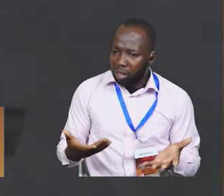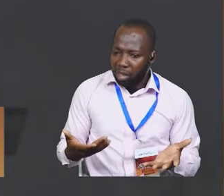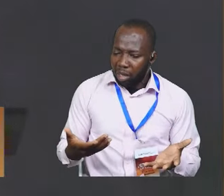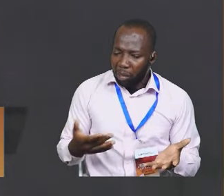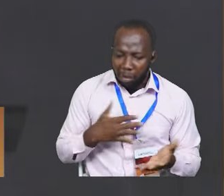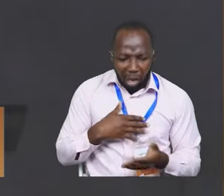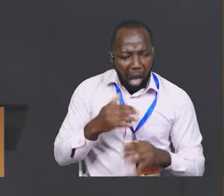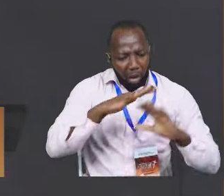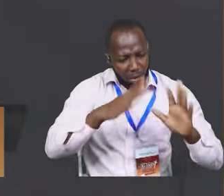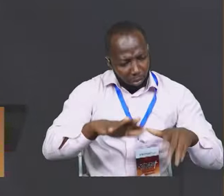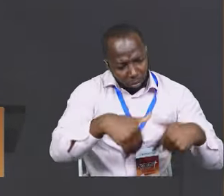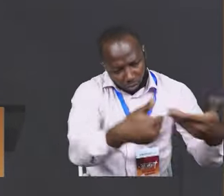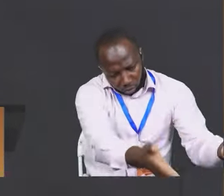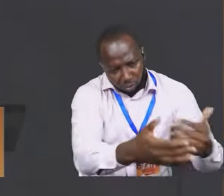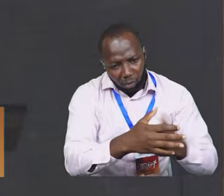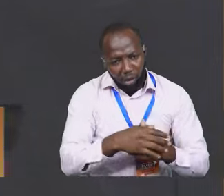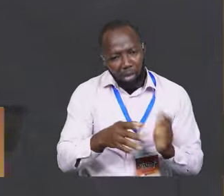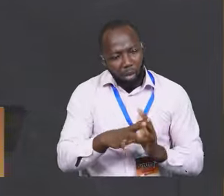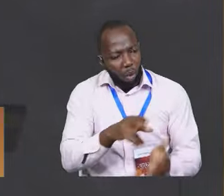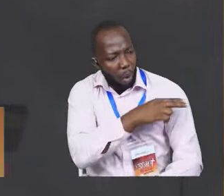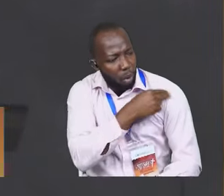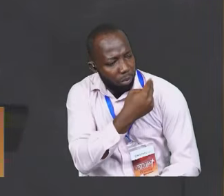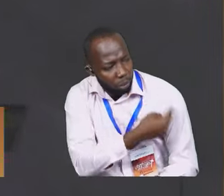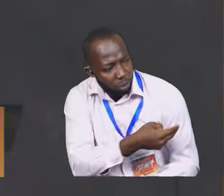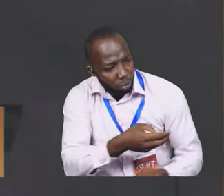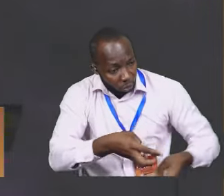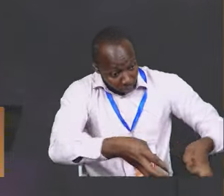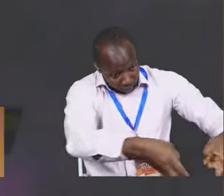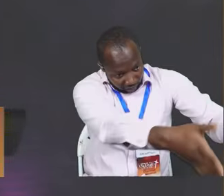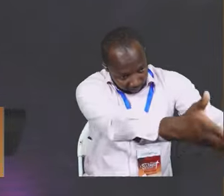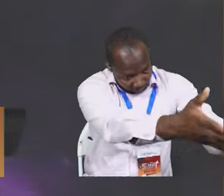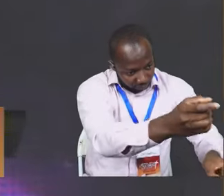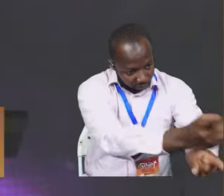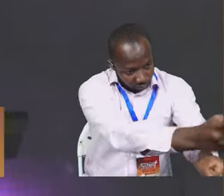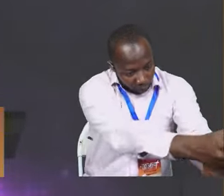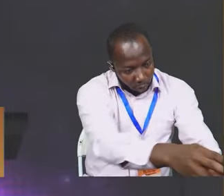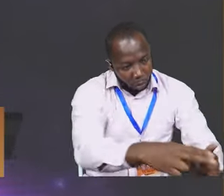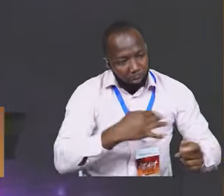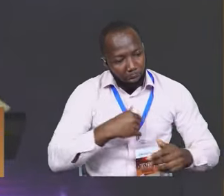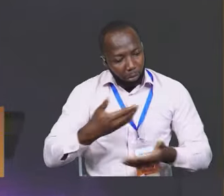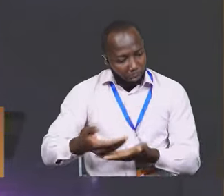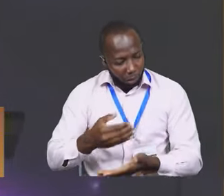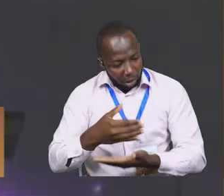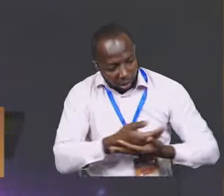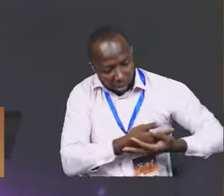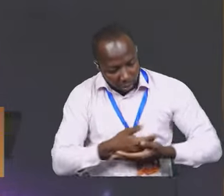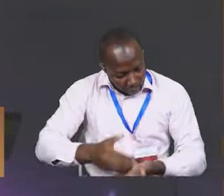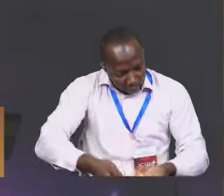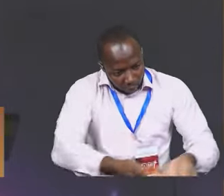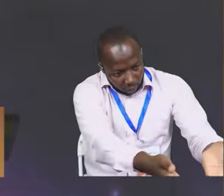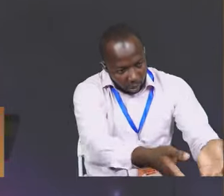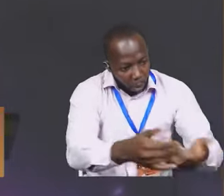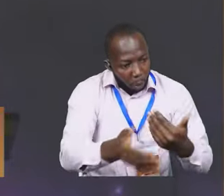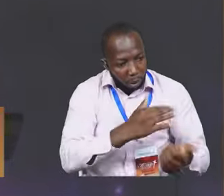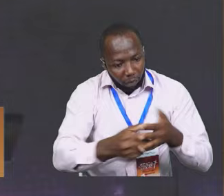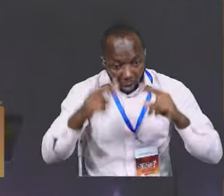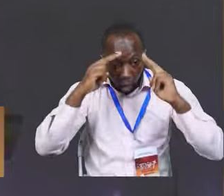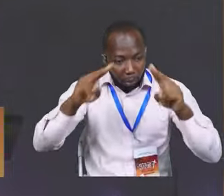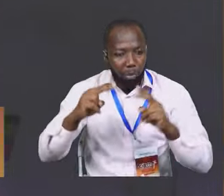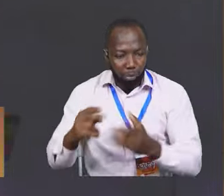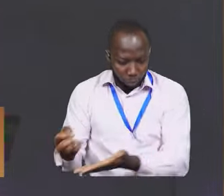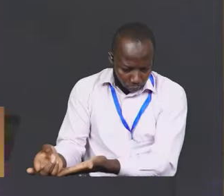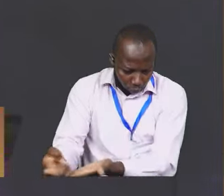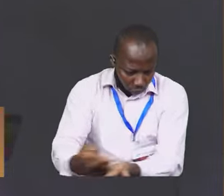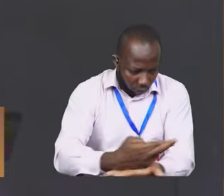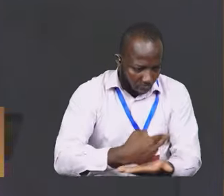I'm taking the child to my house. This is my house. I'm taking the child to my house.